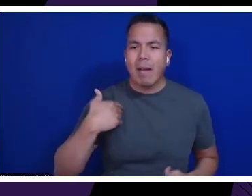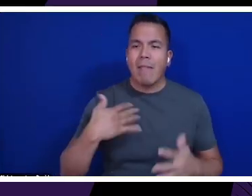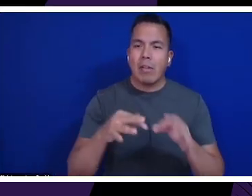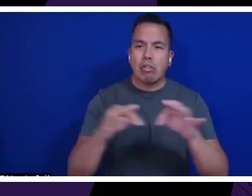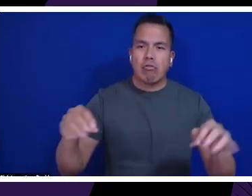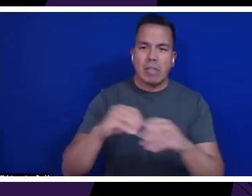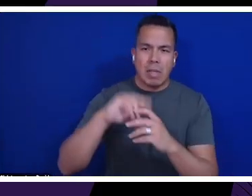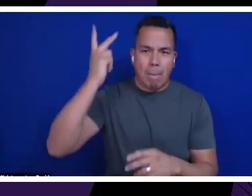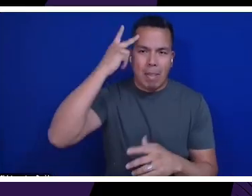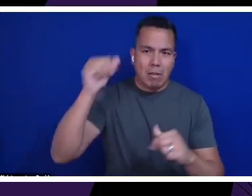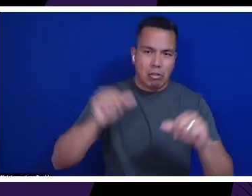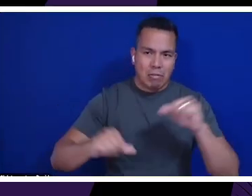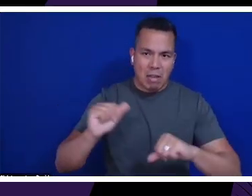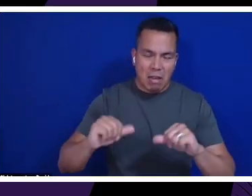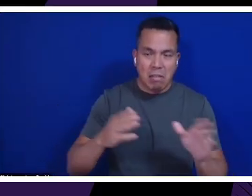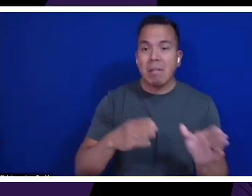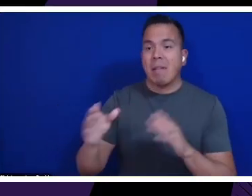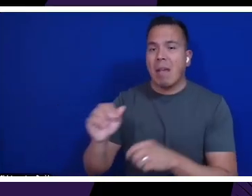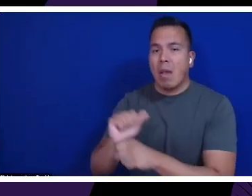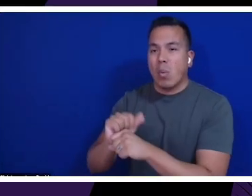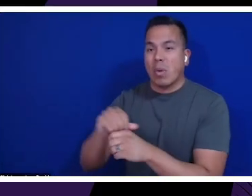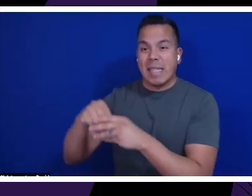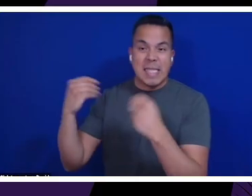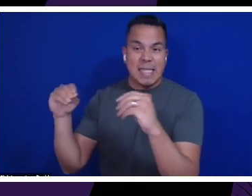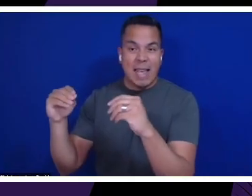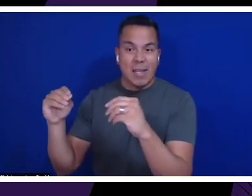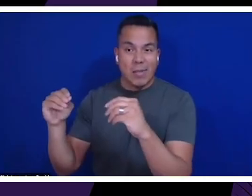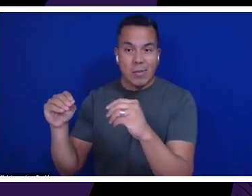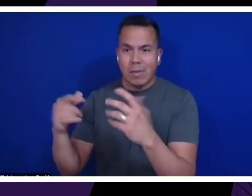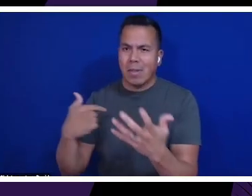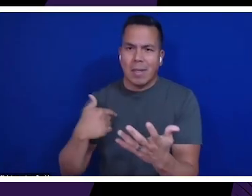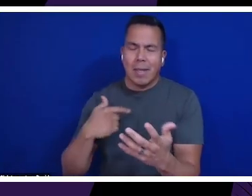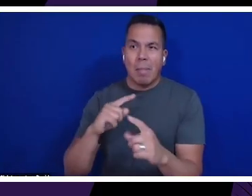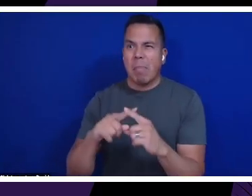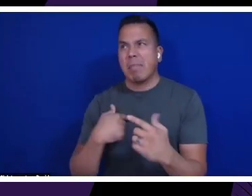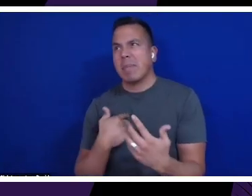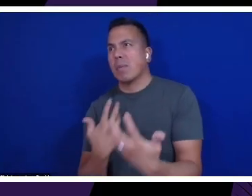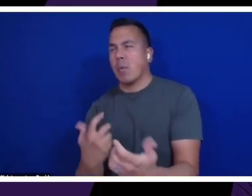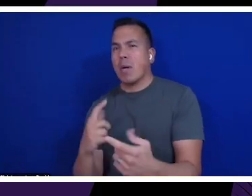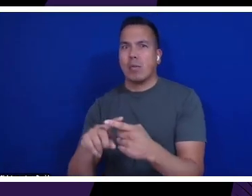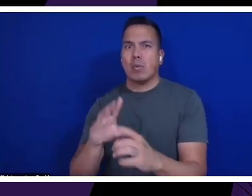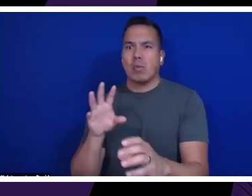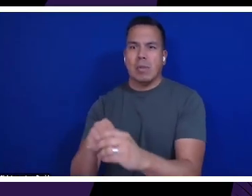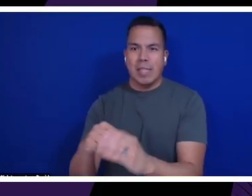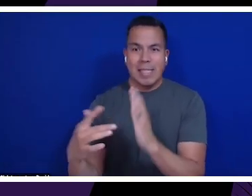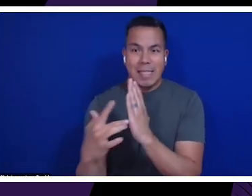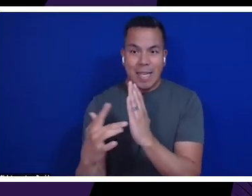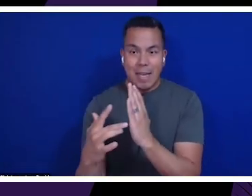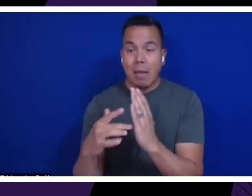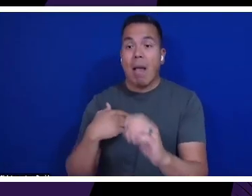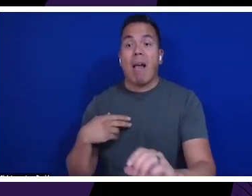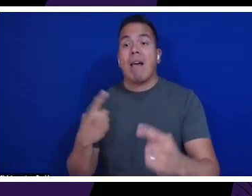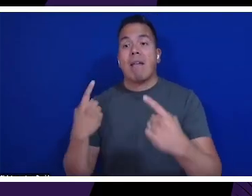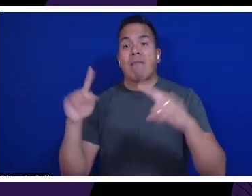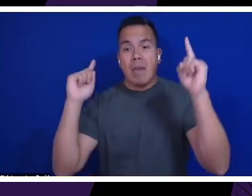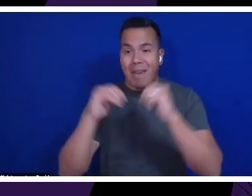and I worked in sales as well. So I've always wanted to be in tech, and I came in through the self-taught route, right? And this